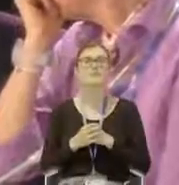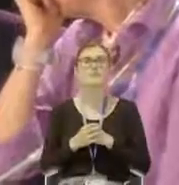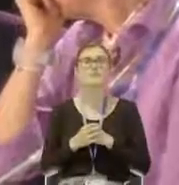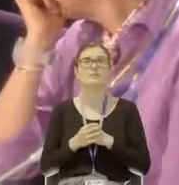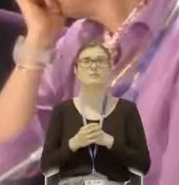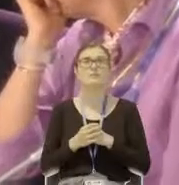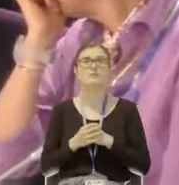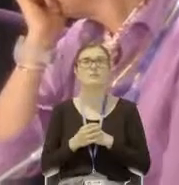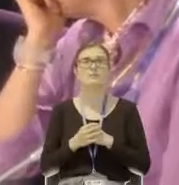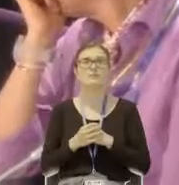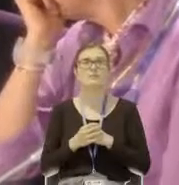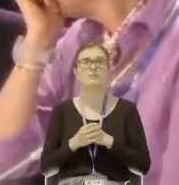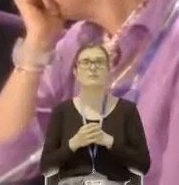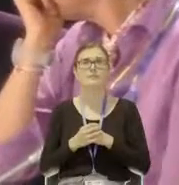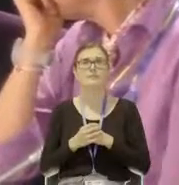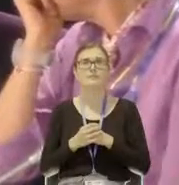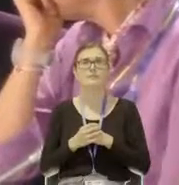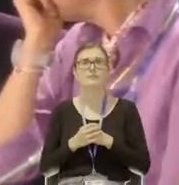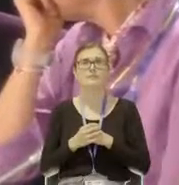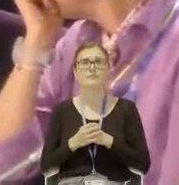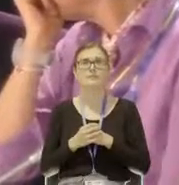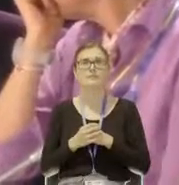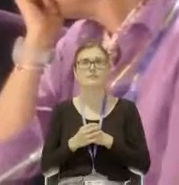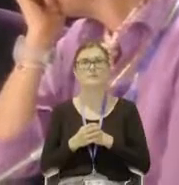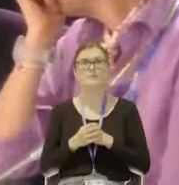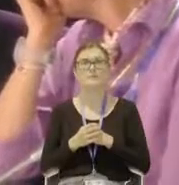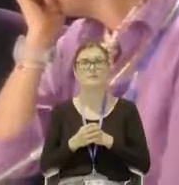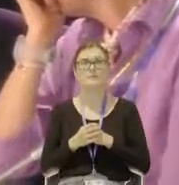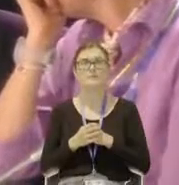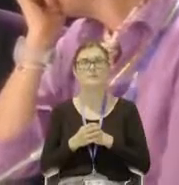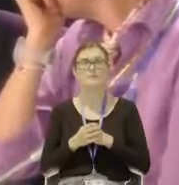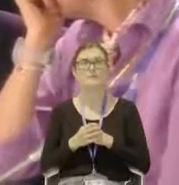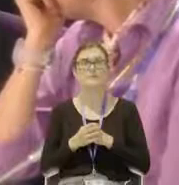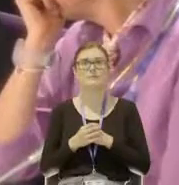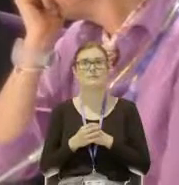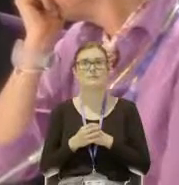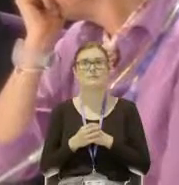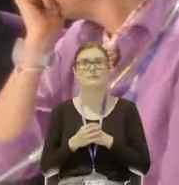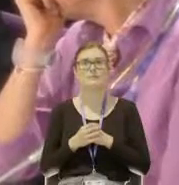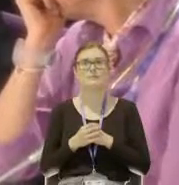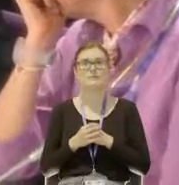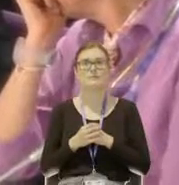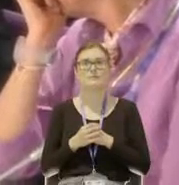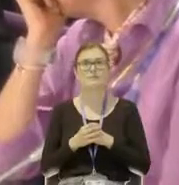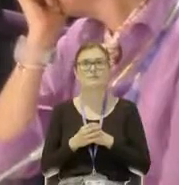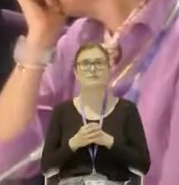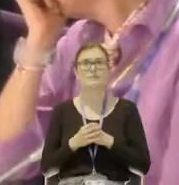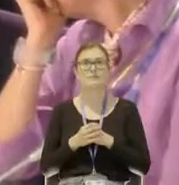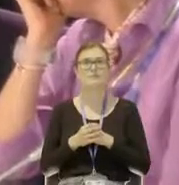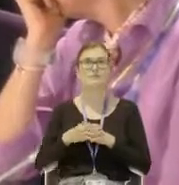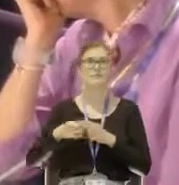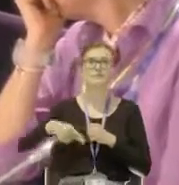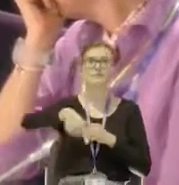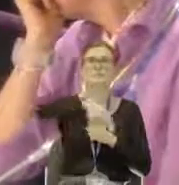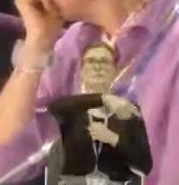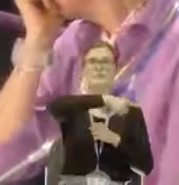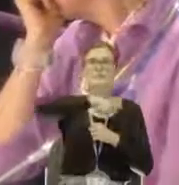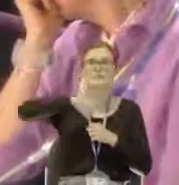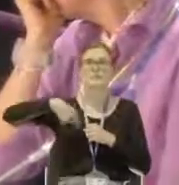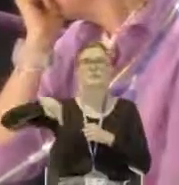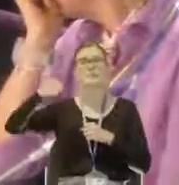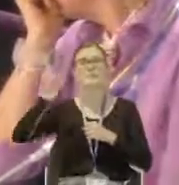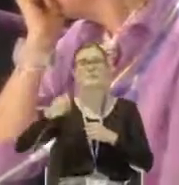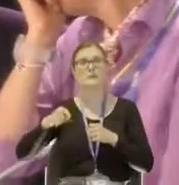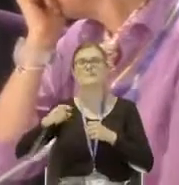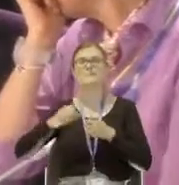put together to forward the peace process. Peace will never be happened through the weapon and war